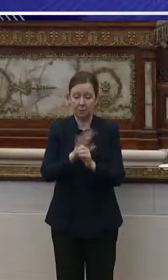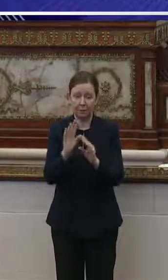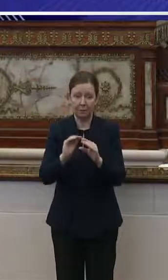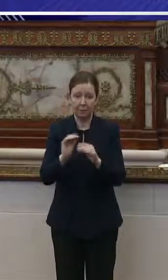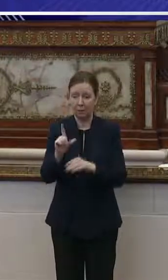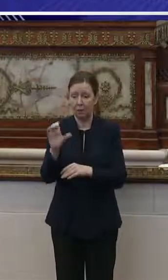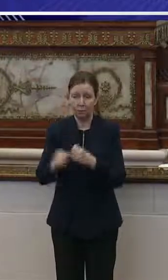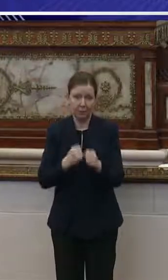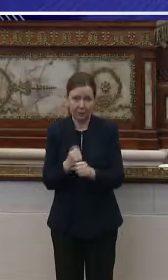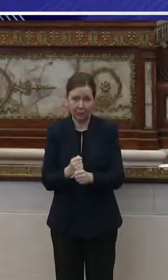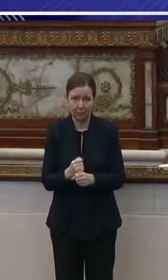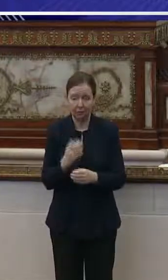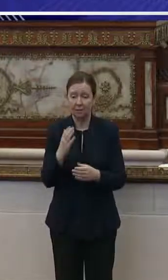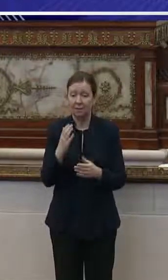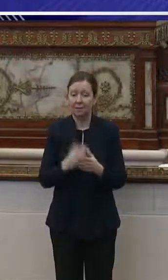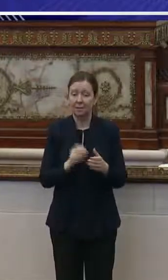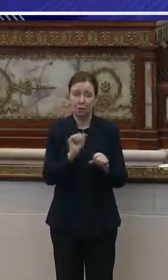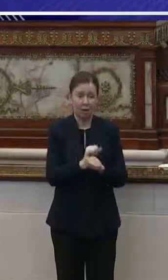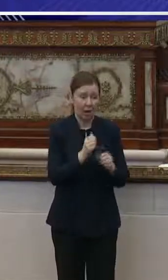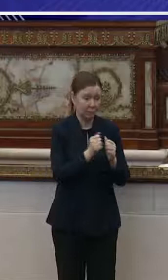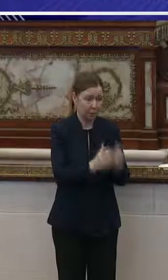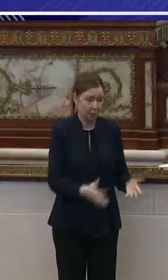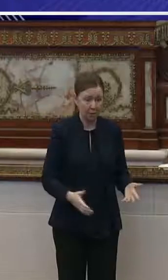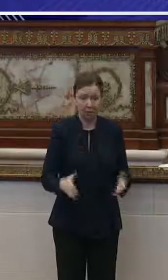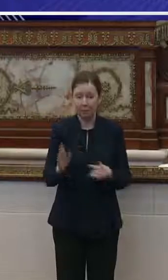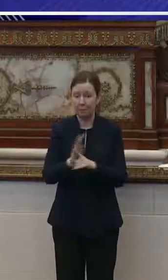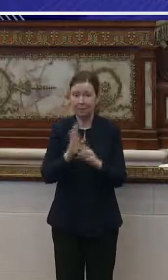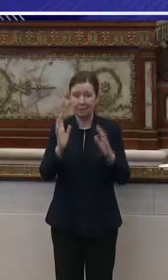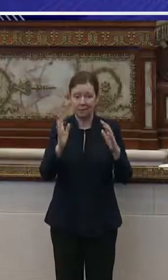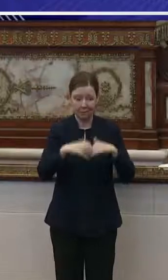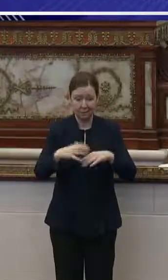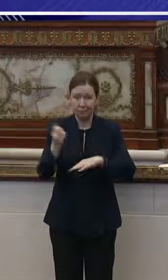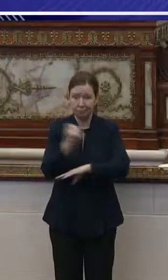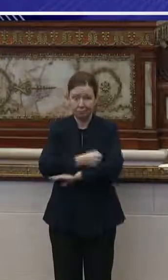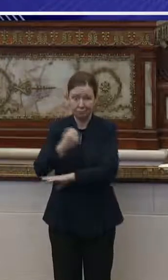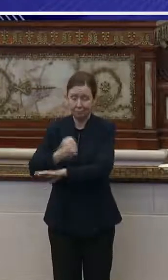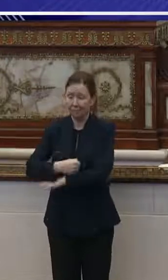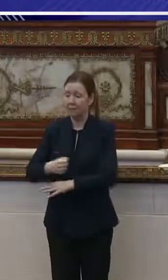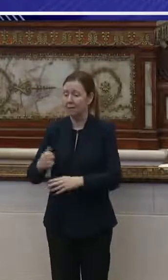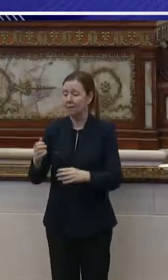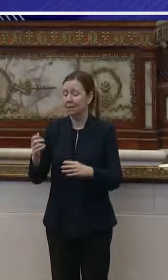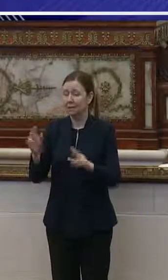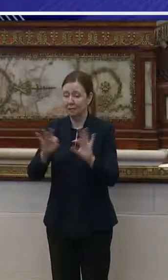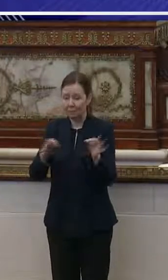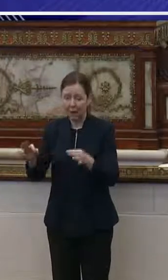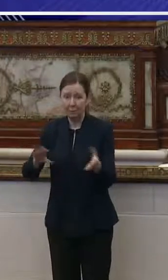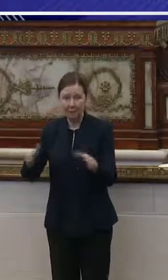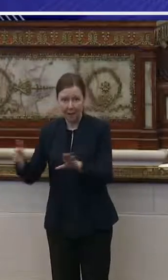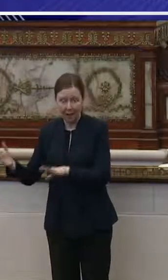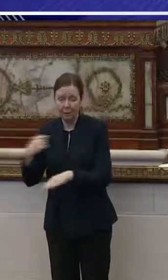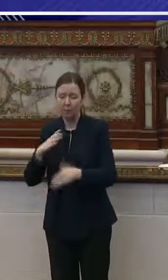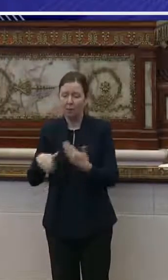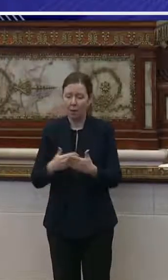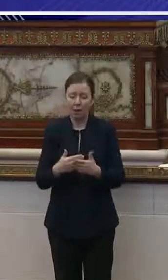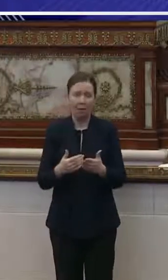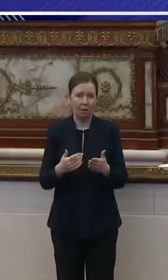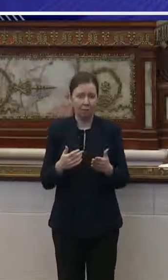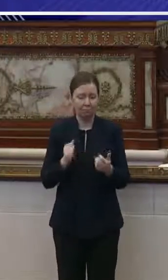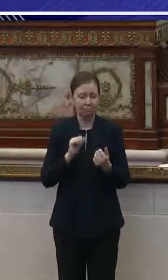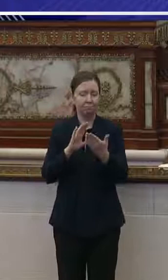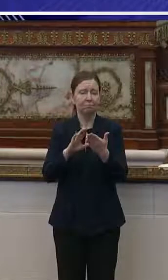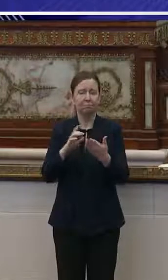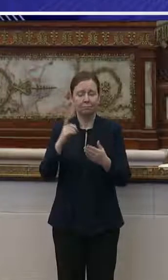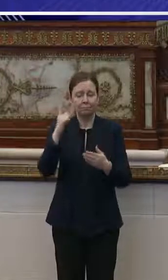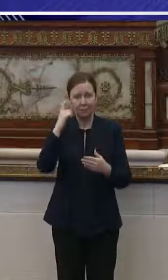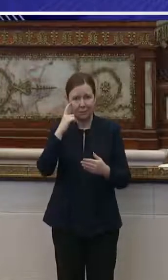have lost jobs, some have lost businesses, some have lost loved ones, and all of us have suffered the mental strain of being physically separate from the people we